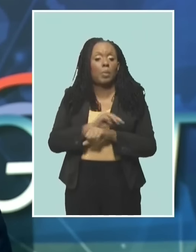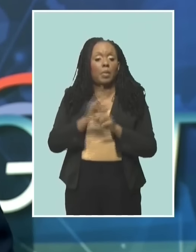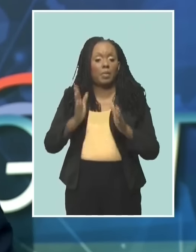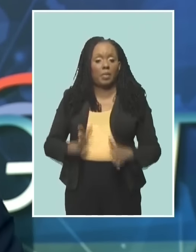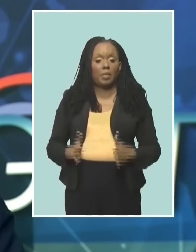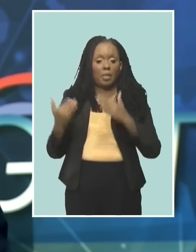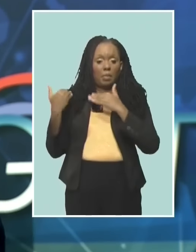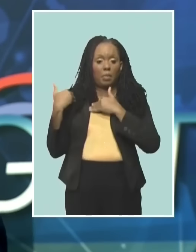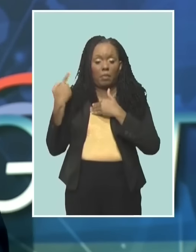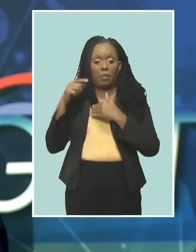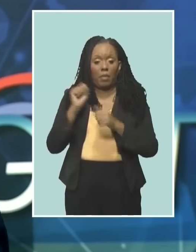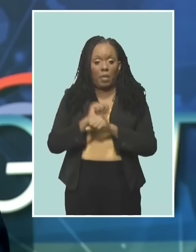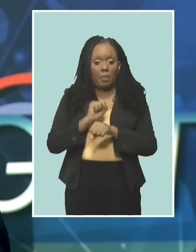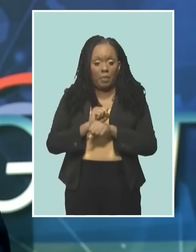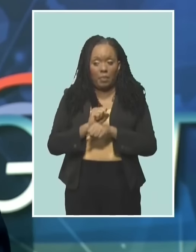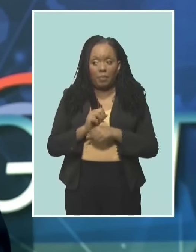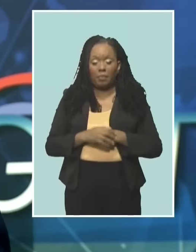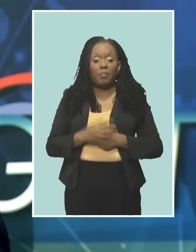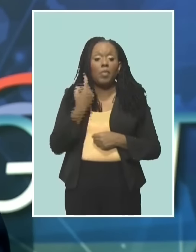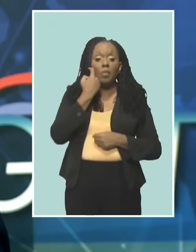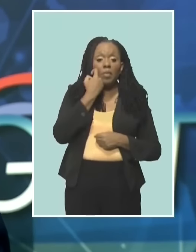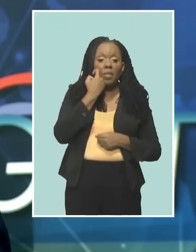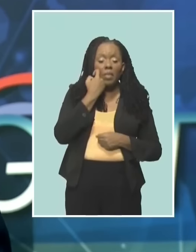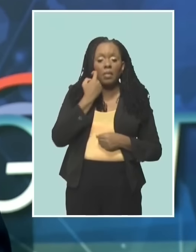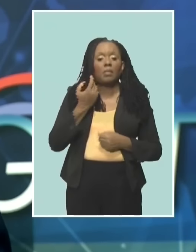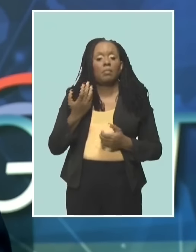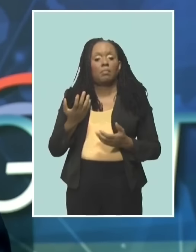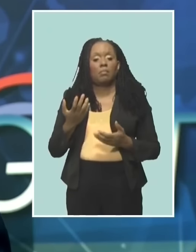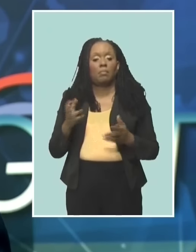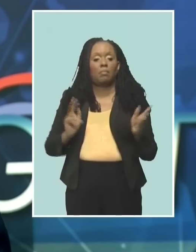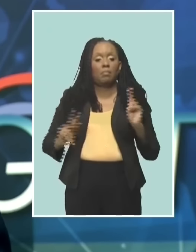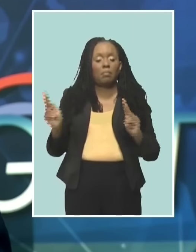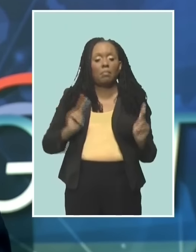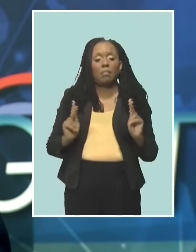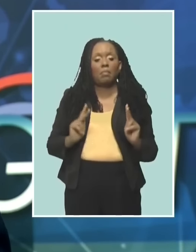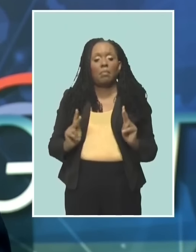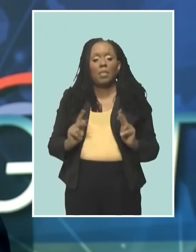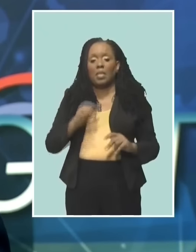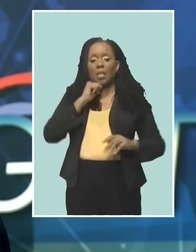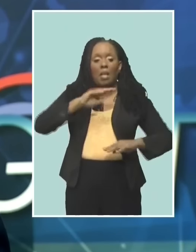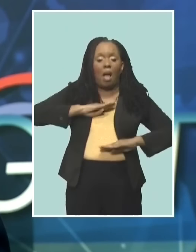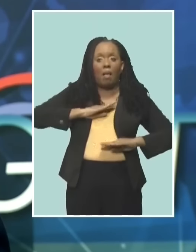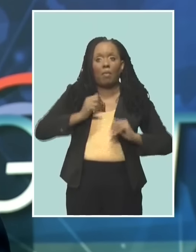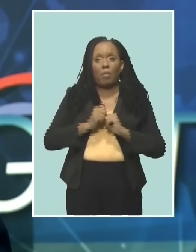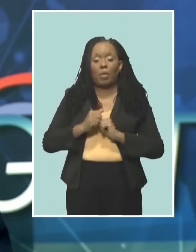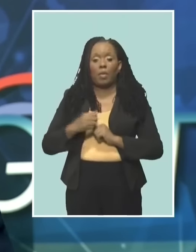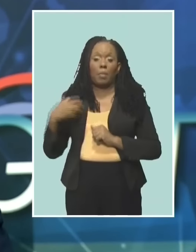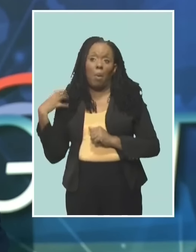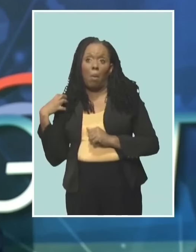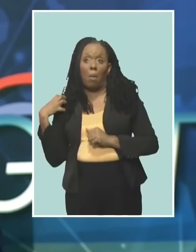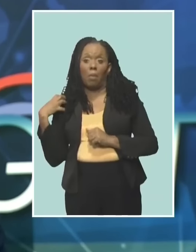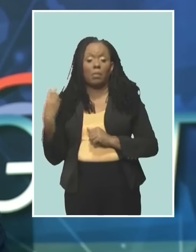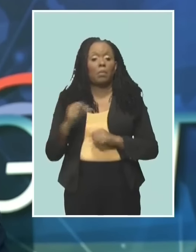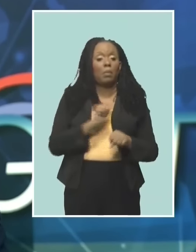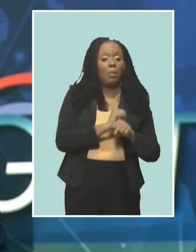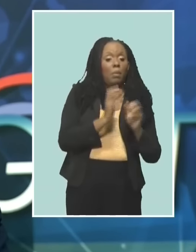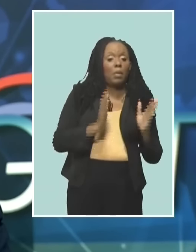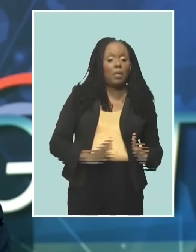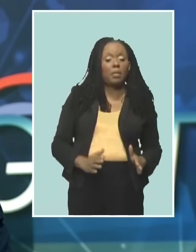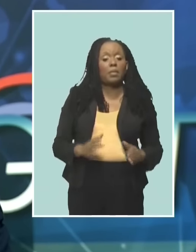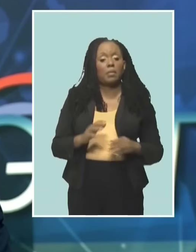recent times there has been a palpable air of dissatisfaction in the relationship between some employers and workers in that